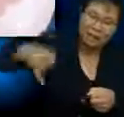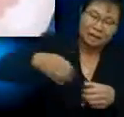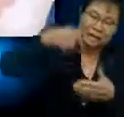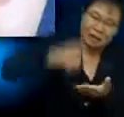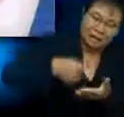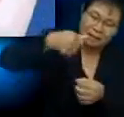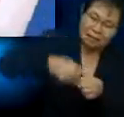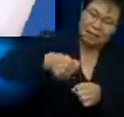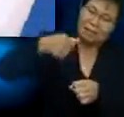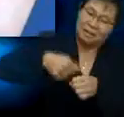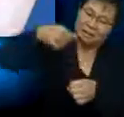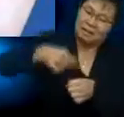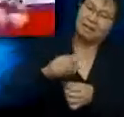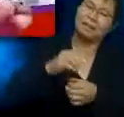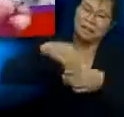out.